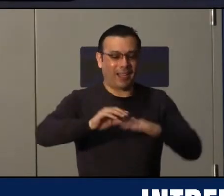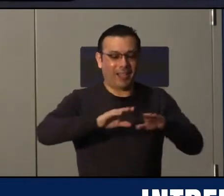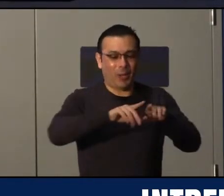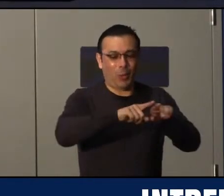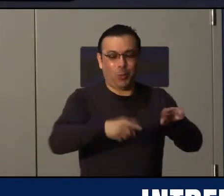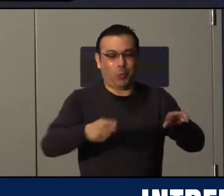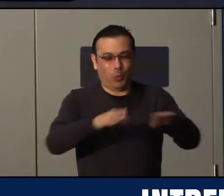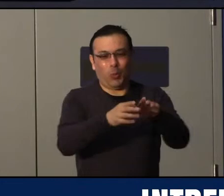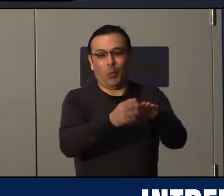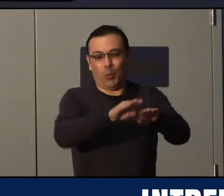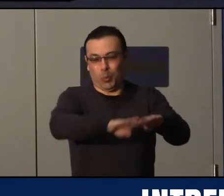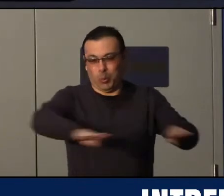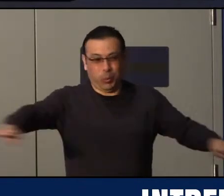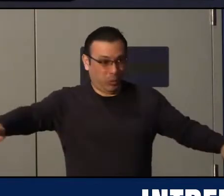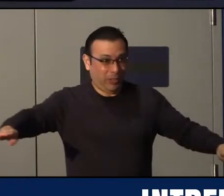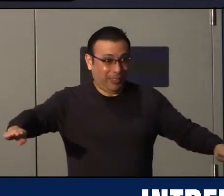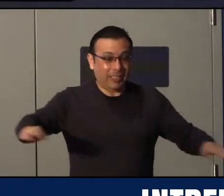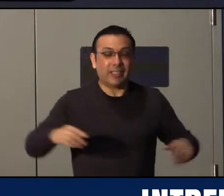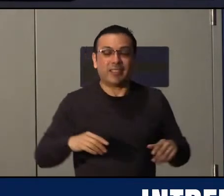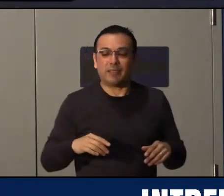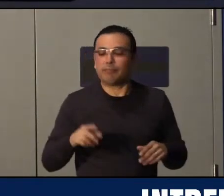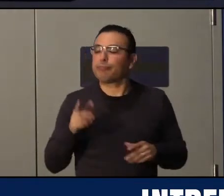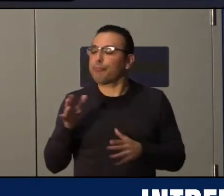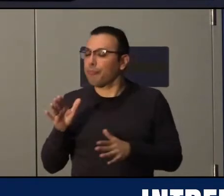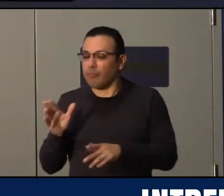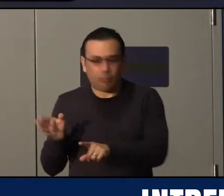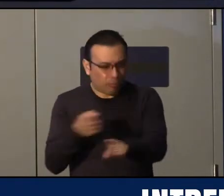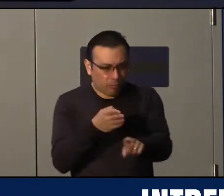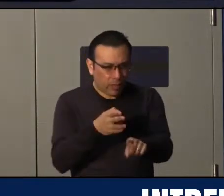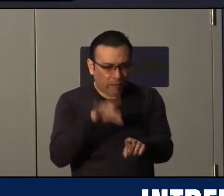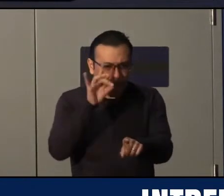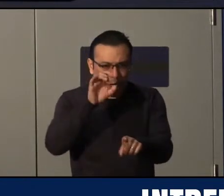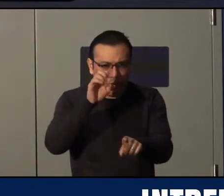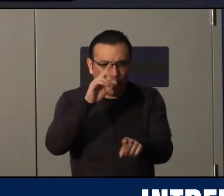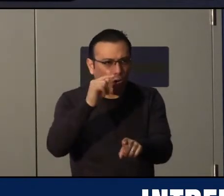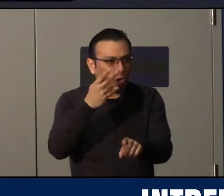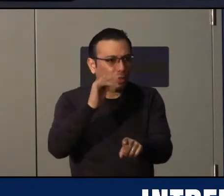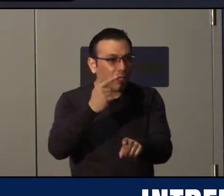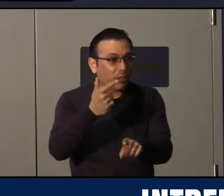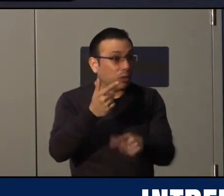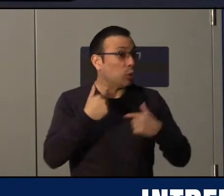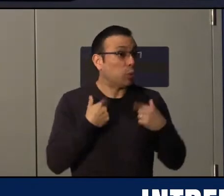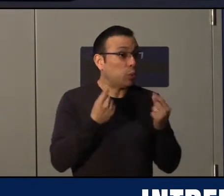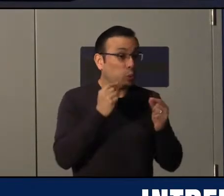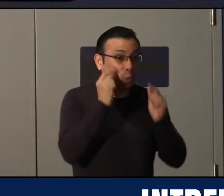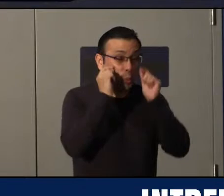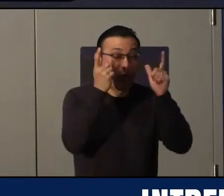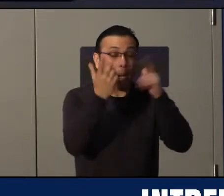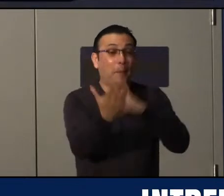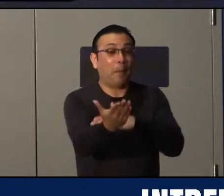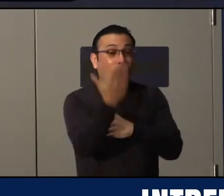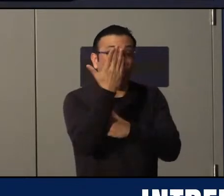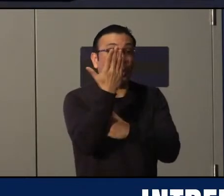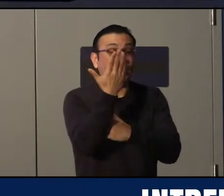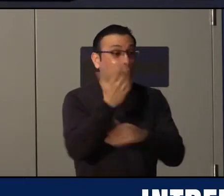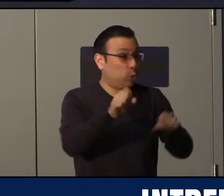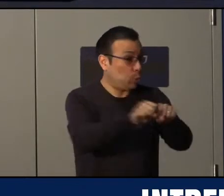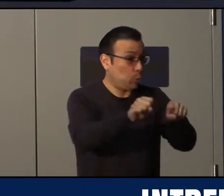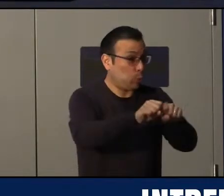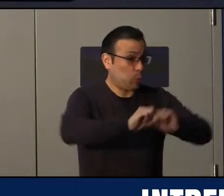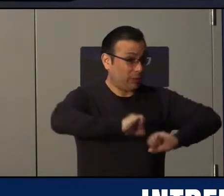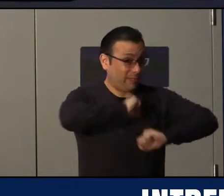which I do every day now. I wake up in the morning and I purposefully barefoot go outside, stand in the grass, and